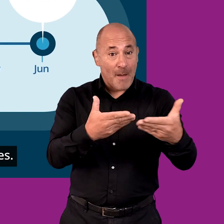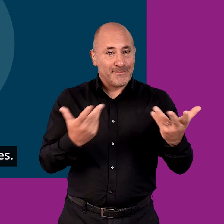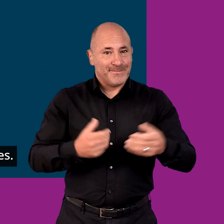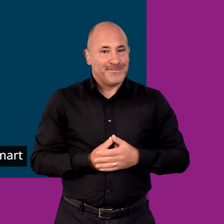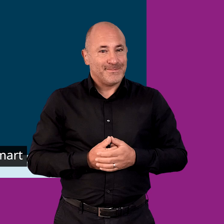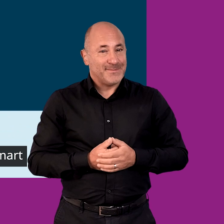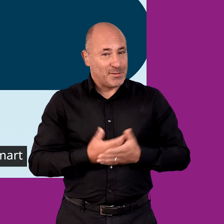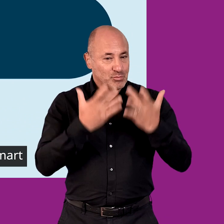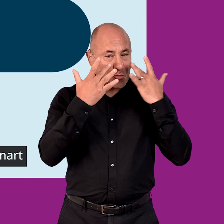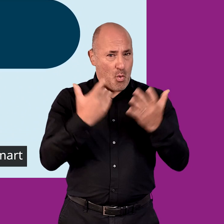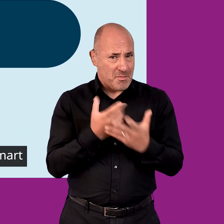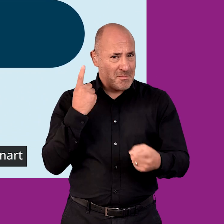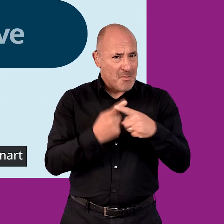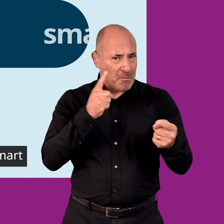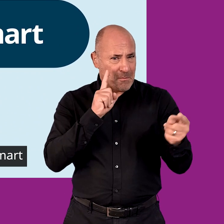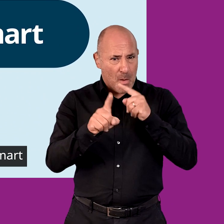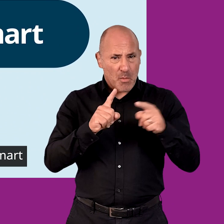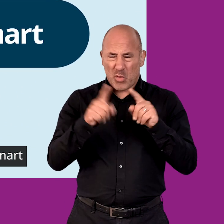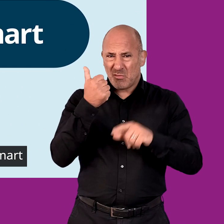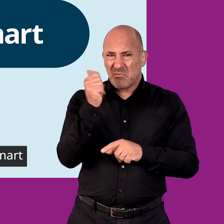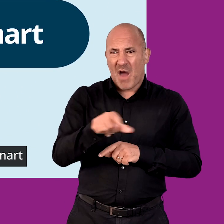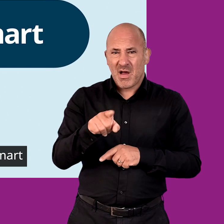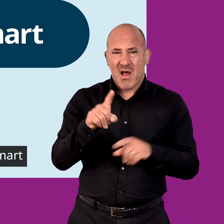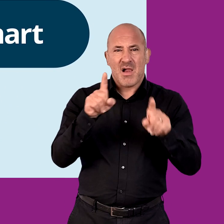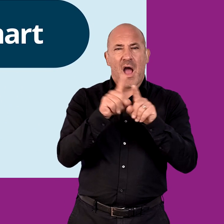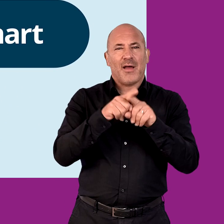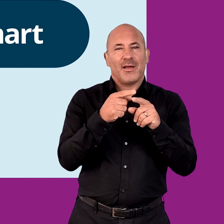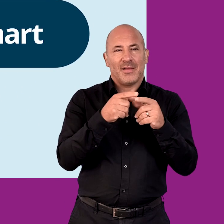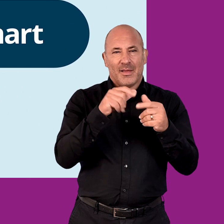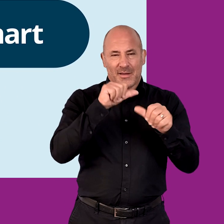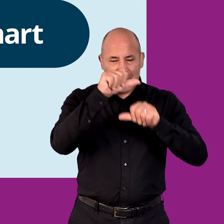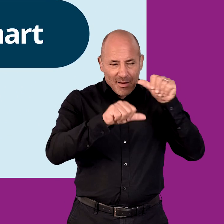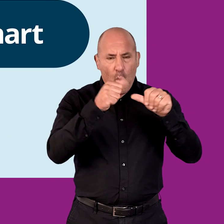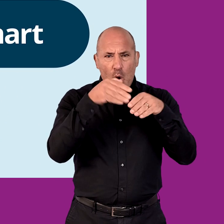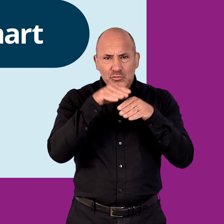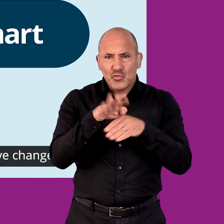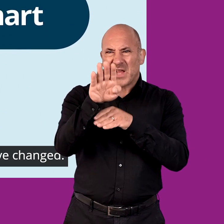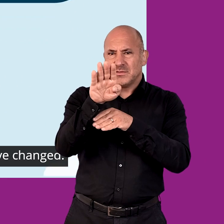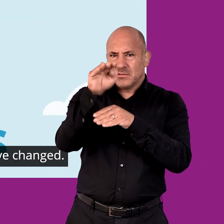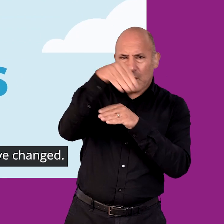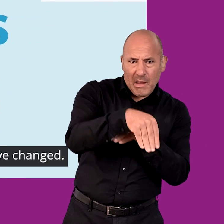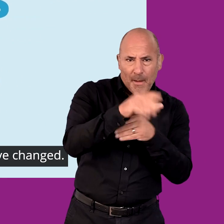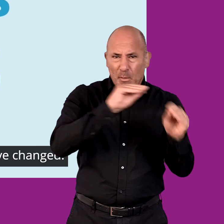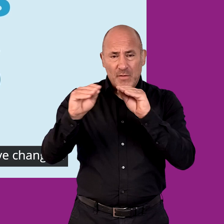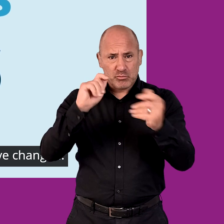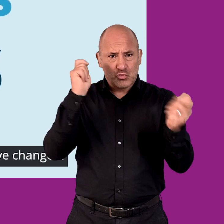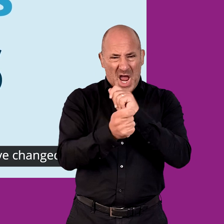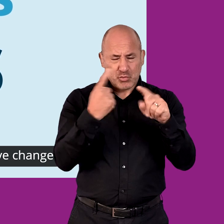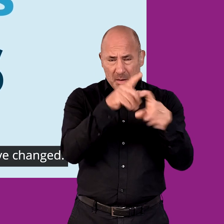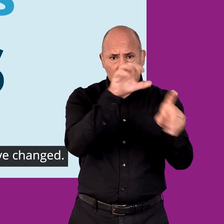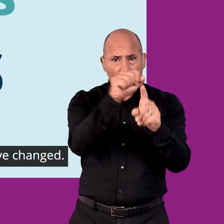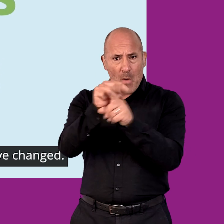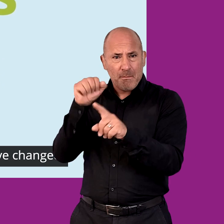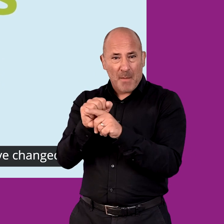estimates. This also shows how responsive and smart the DPM can be, quickly spotting when patterns